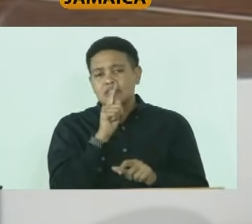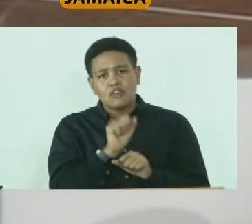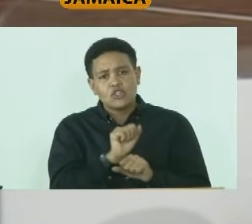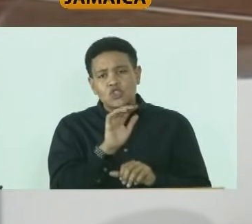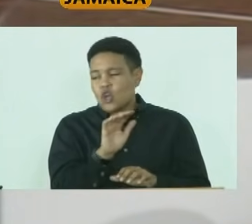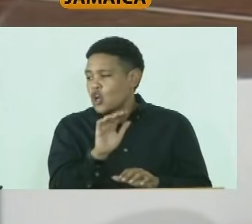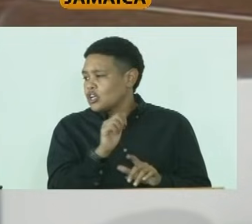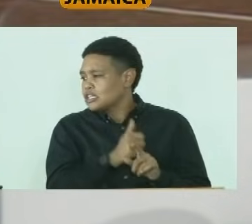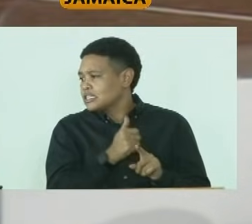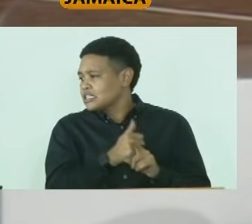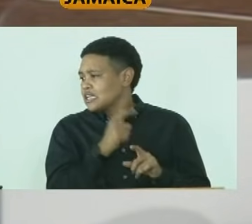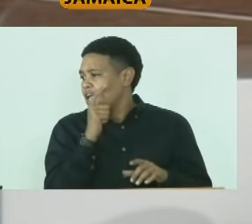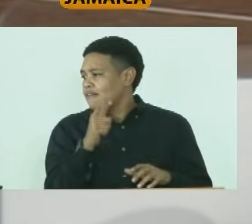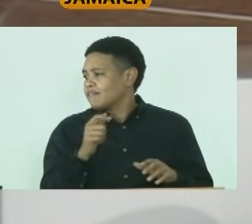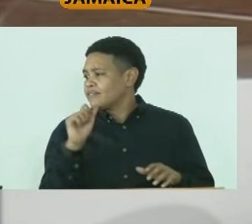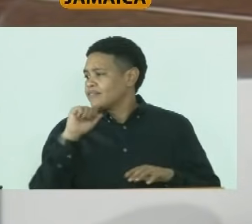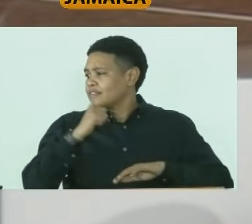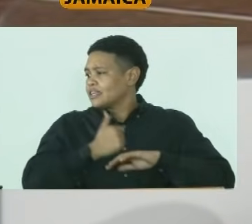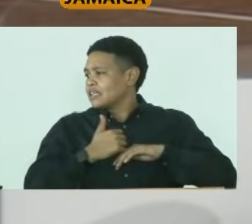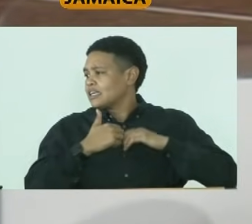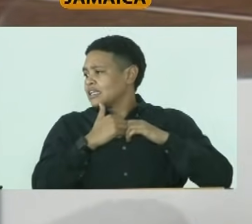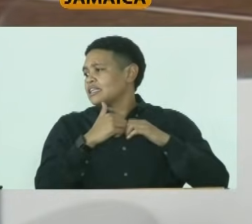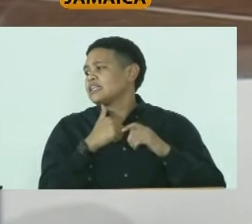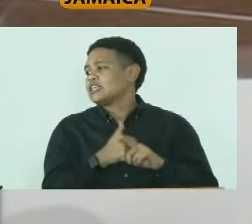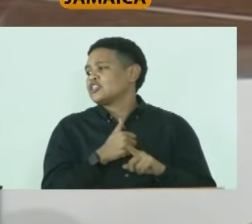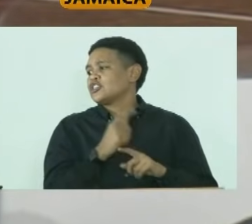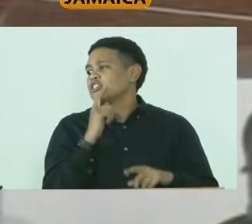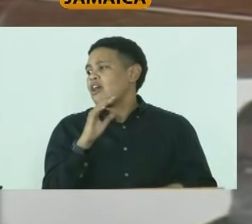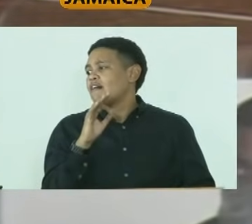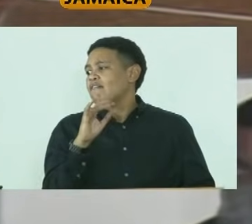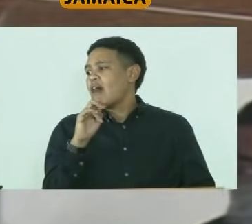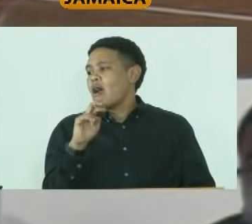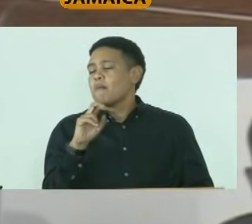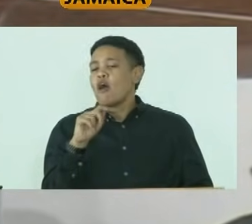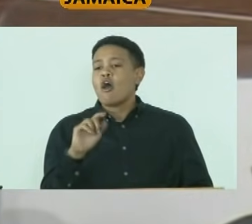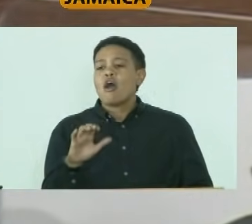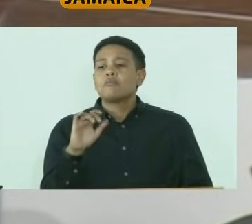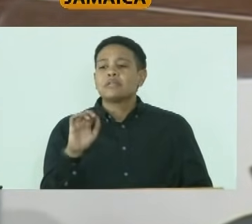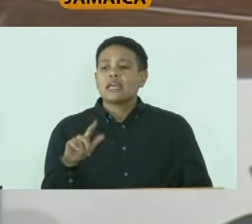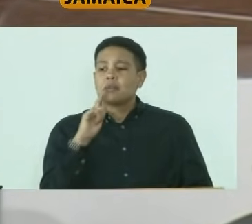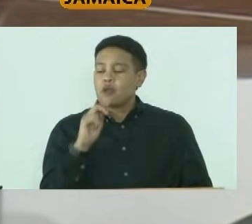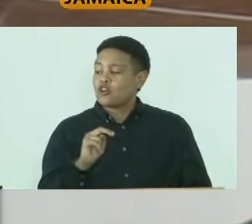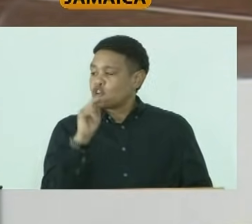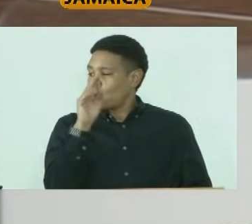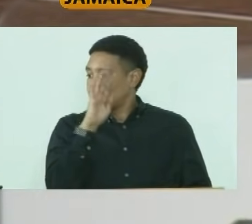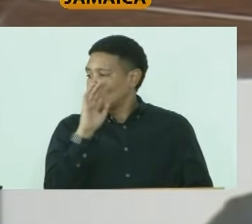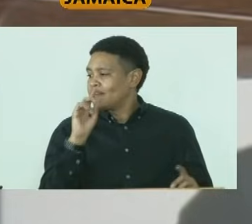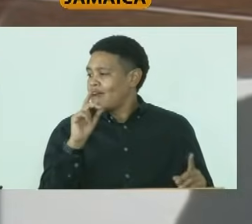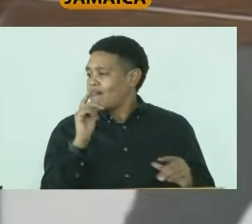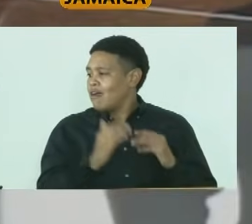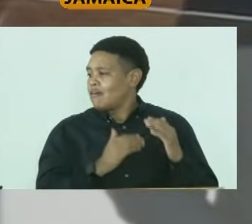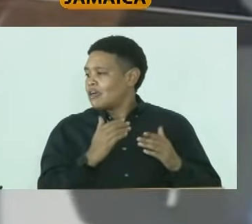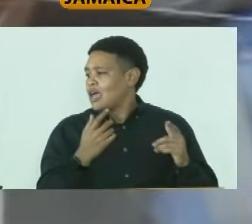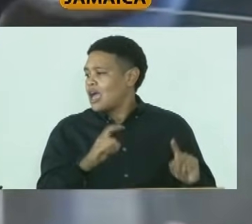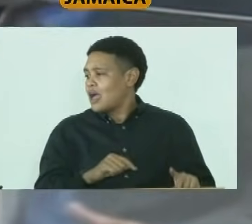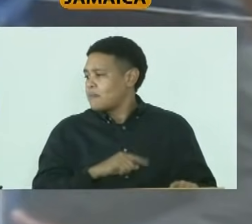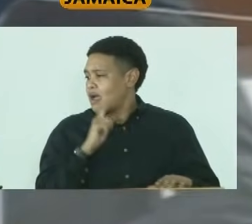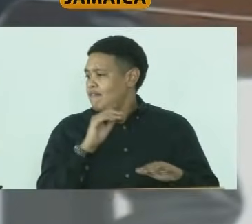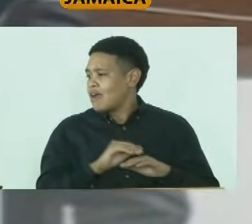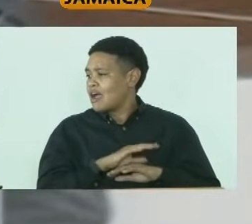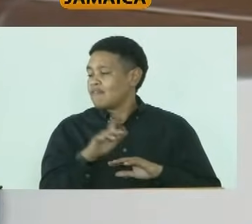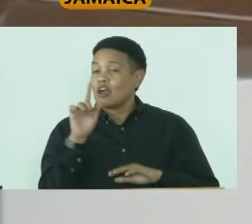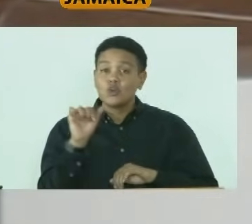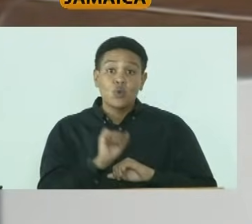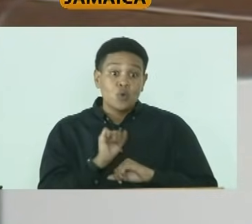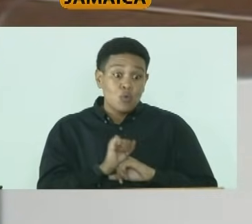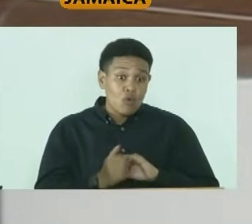the installation of fiber optic cables along the North Coast Highway will be fast-tracked. I'm advised that the tenders for these works